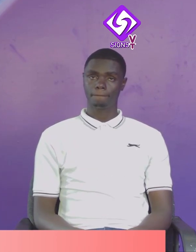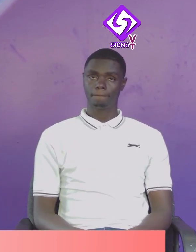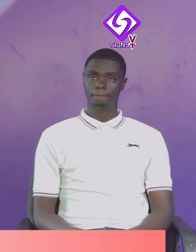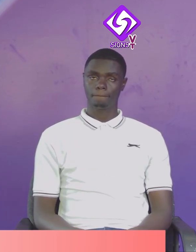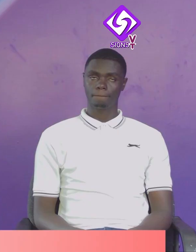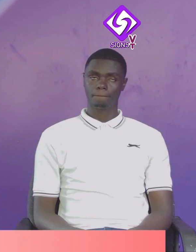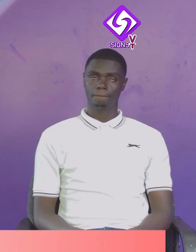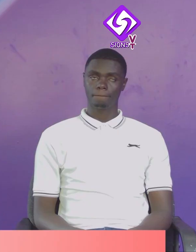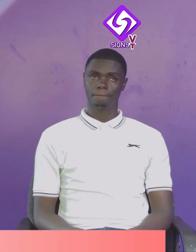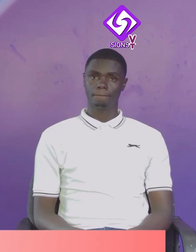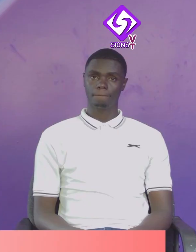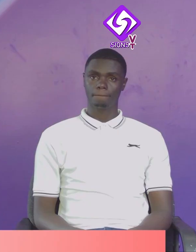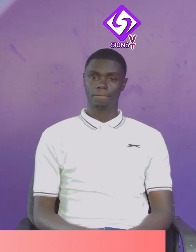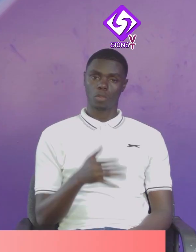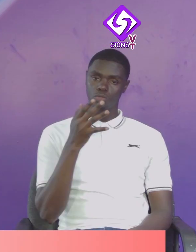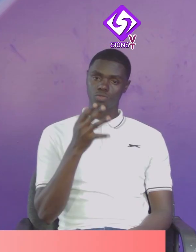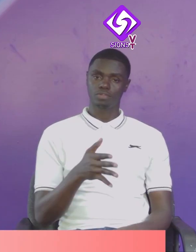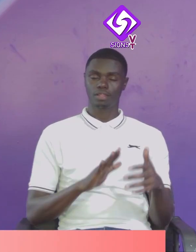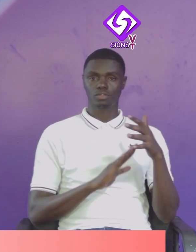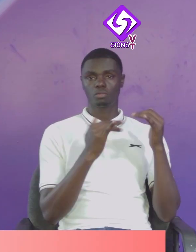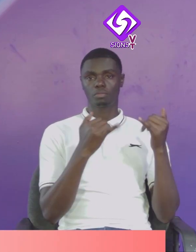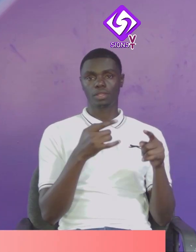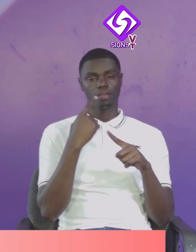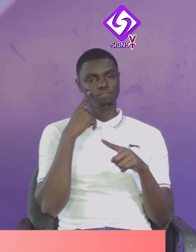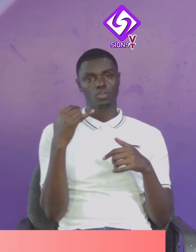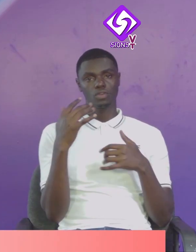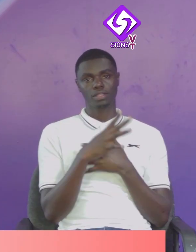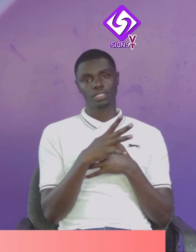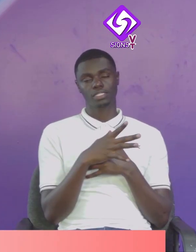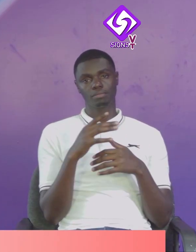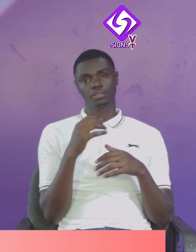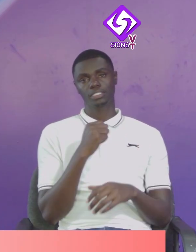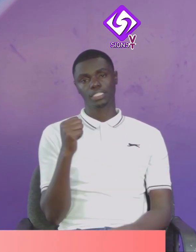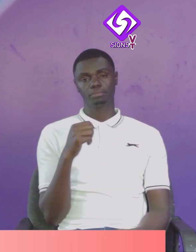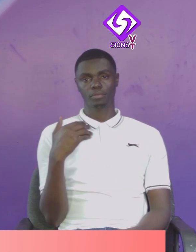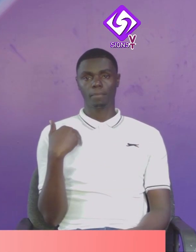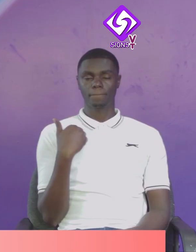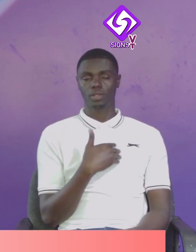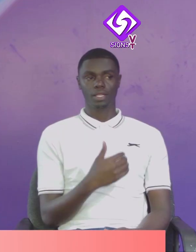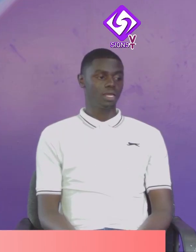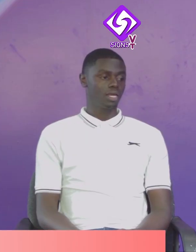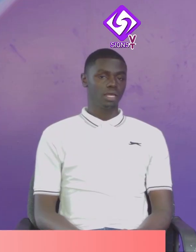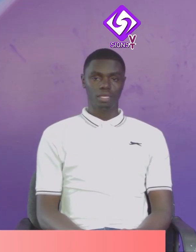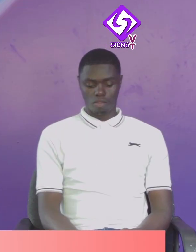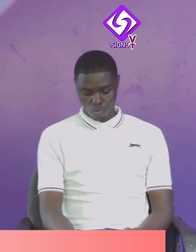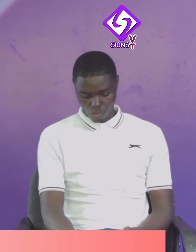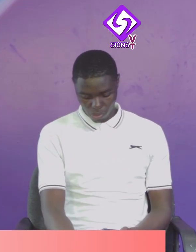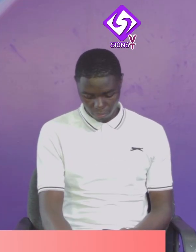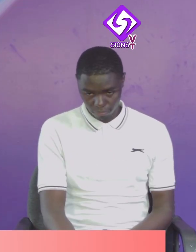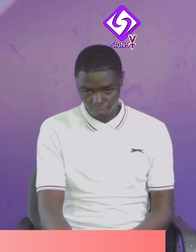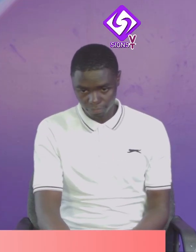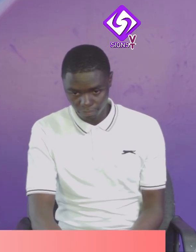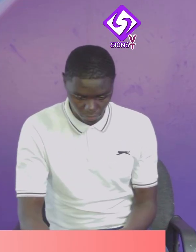Arjen Robben was also a top player for the German side. Poland and Netherlands also played